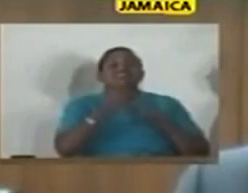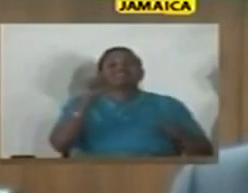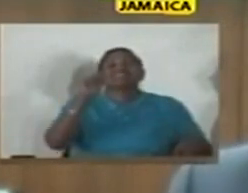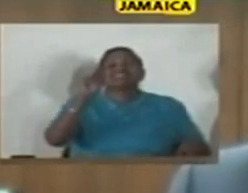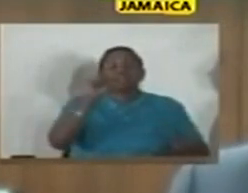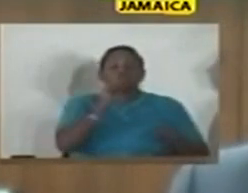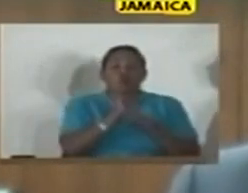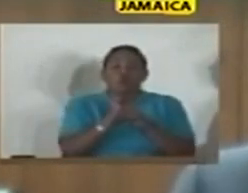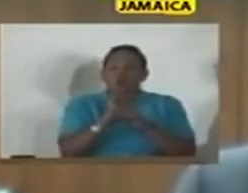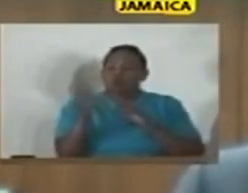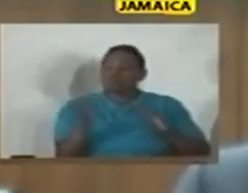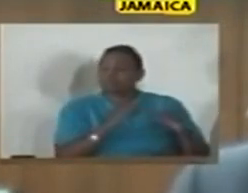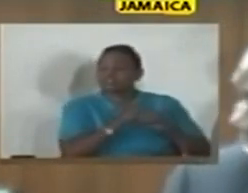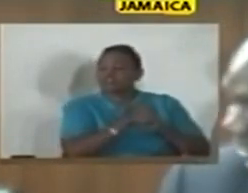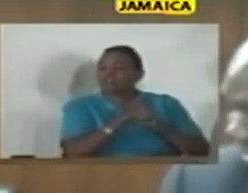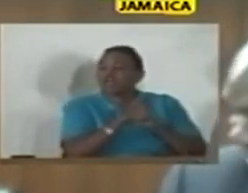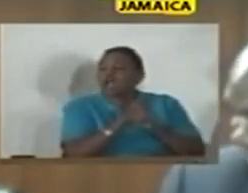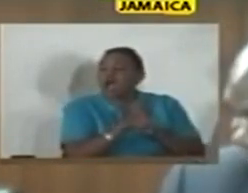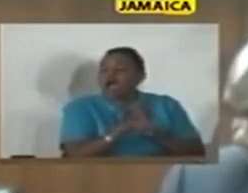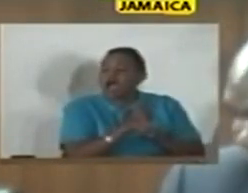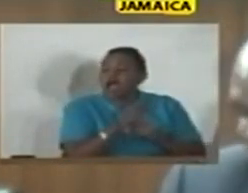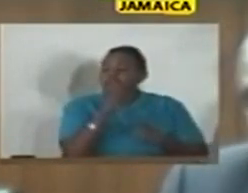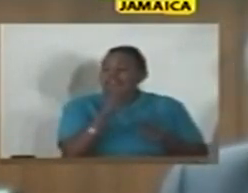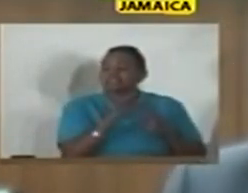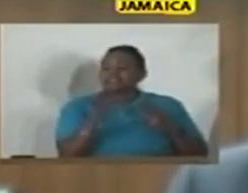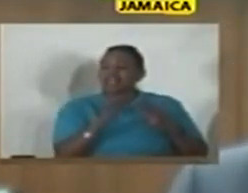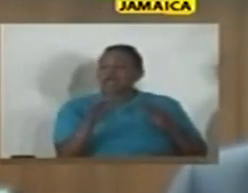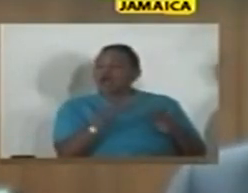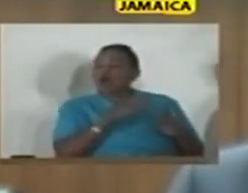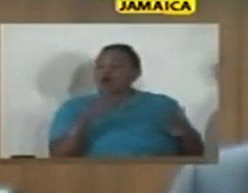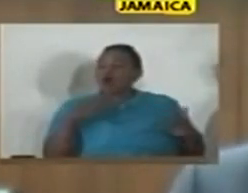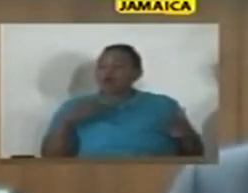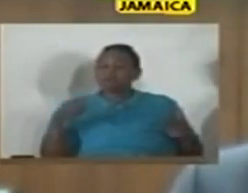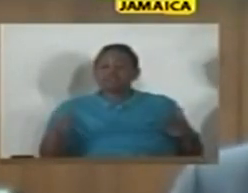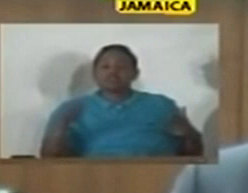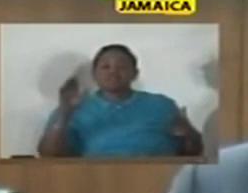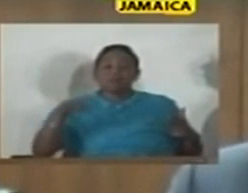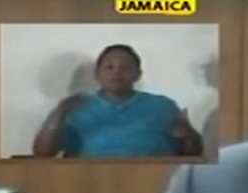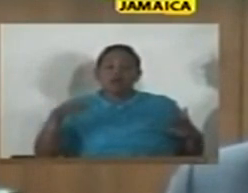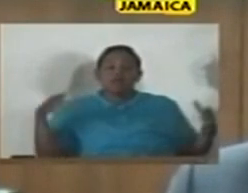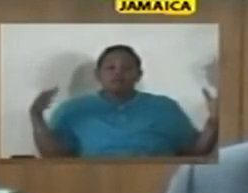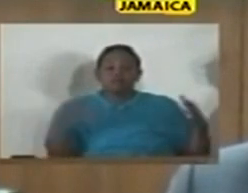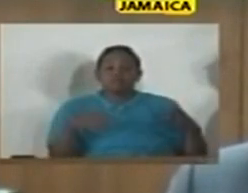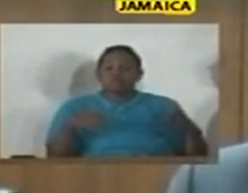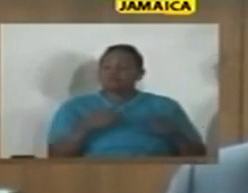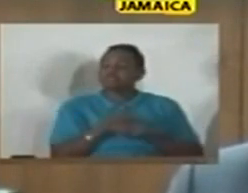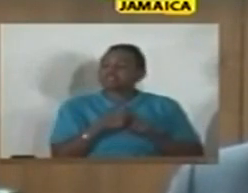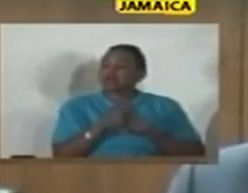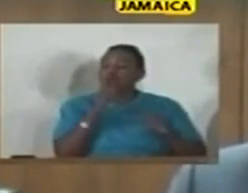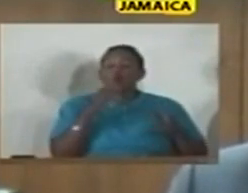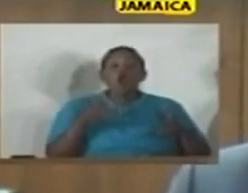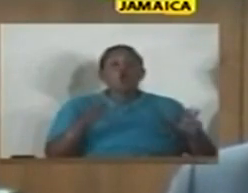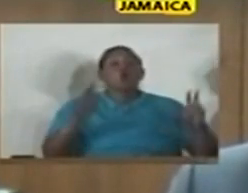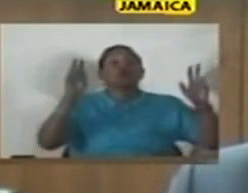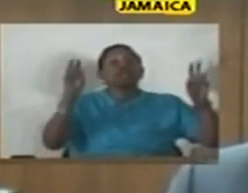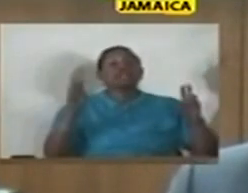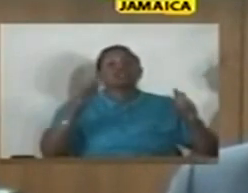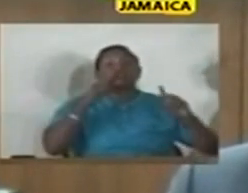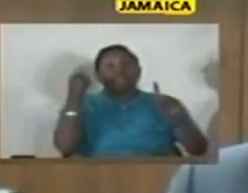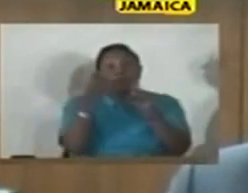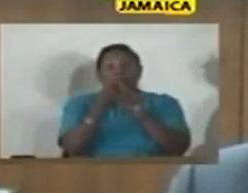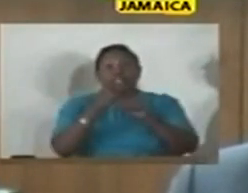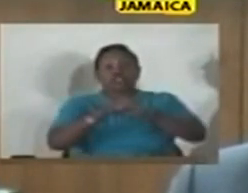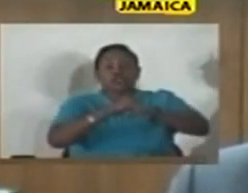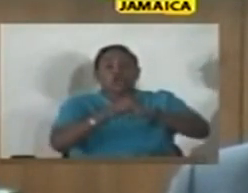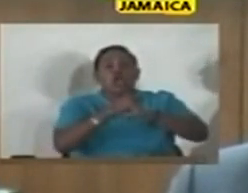work arrangements of security guards before a joint select committee of the Parliament. This will allow the issues affecting